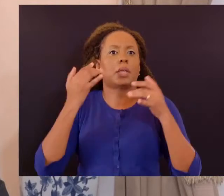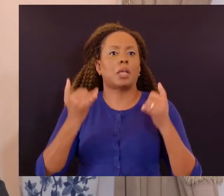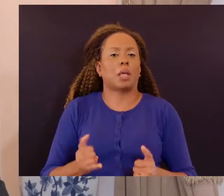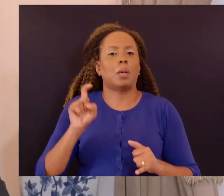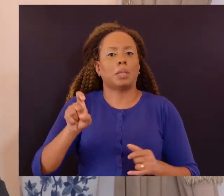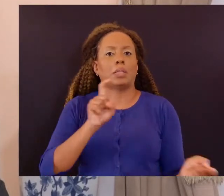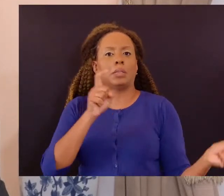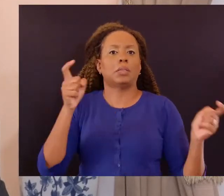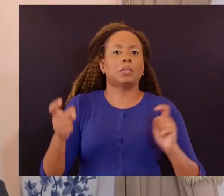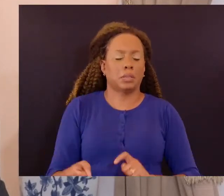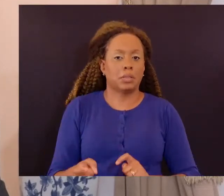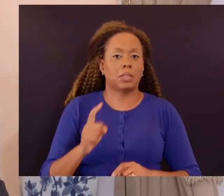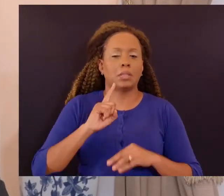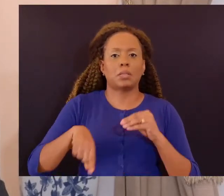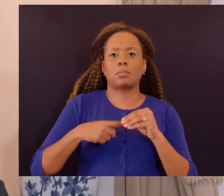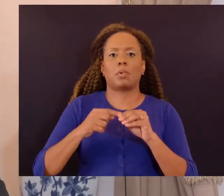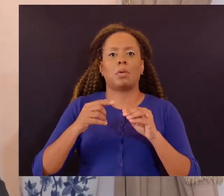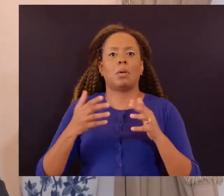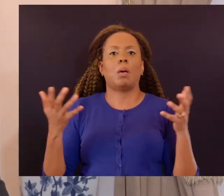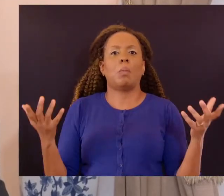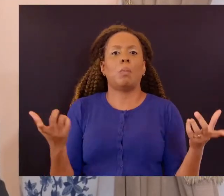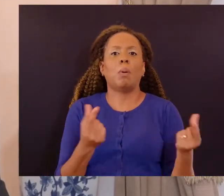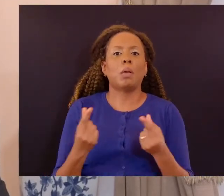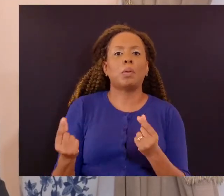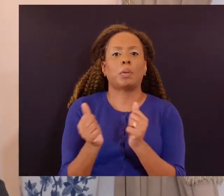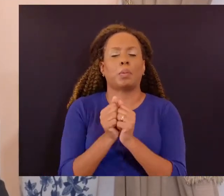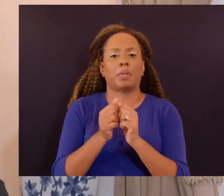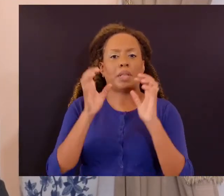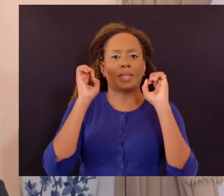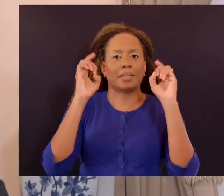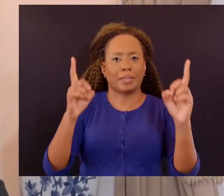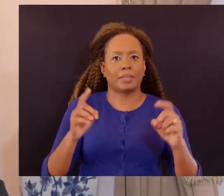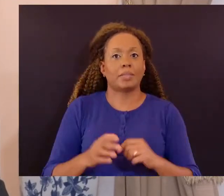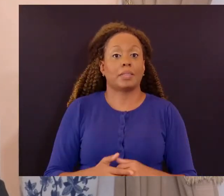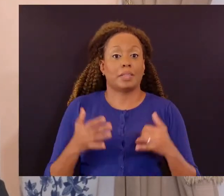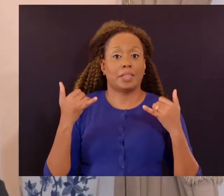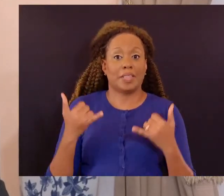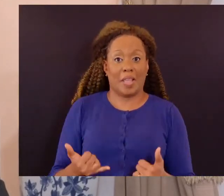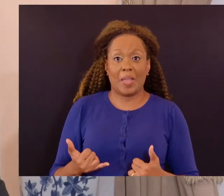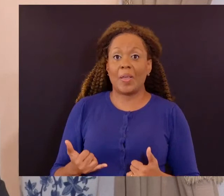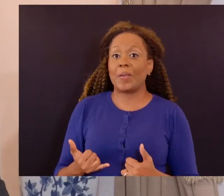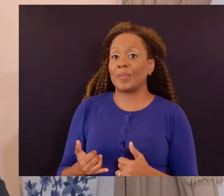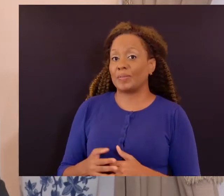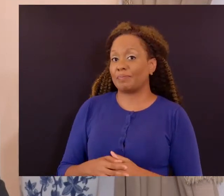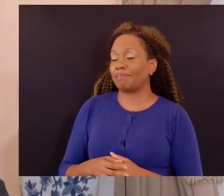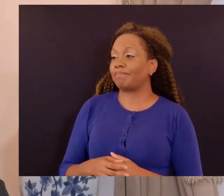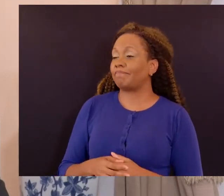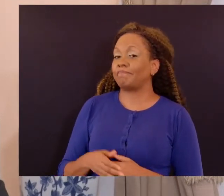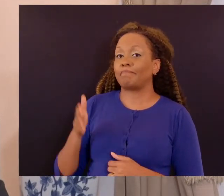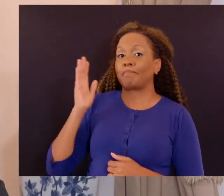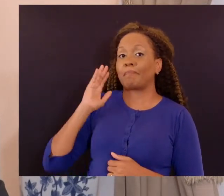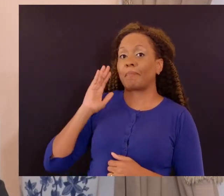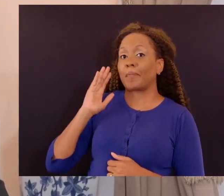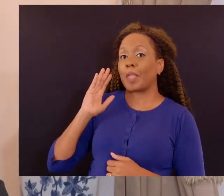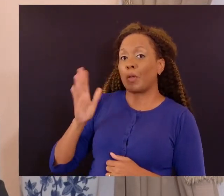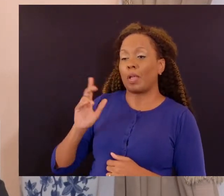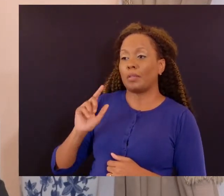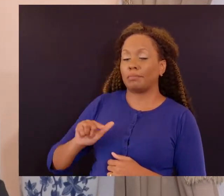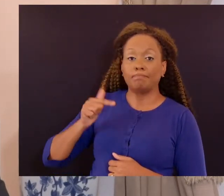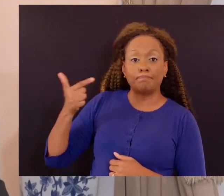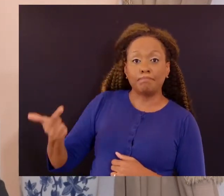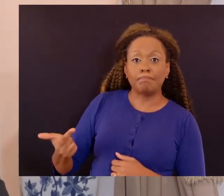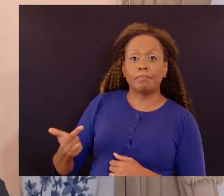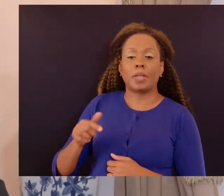have been doing in relation to education. And I will hand over now to Dr. Denny, who can take us through in more